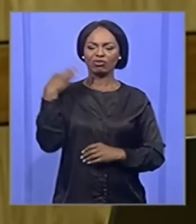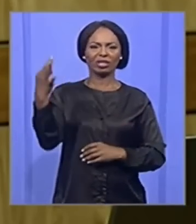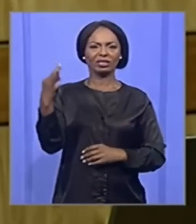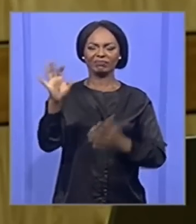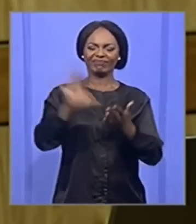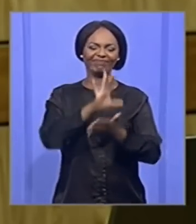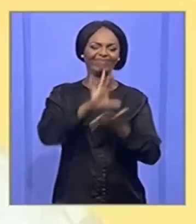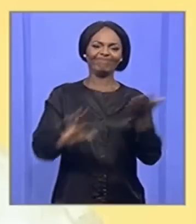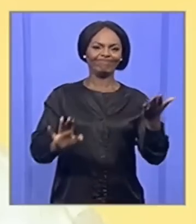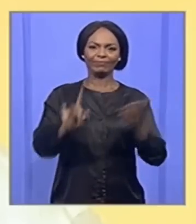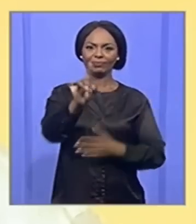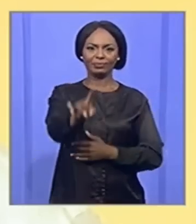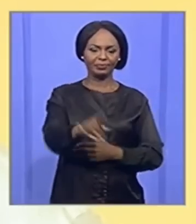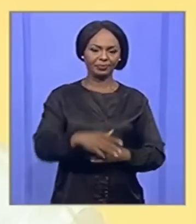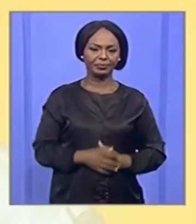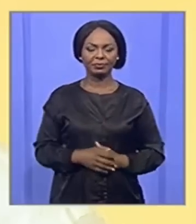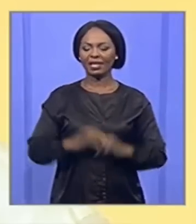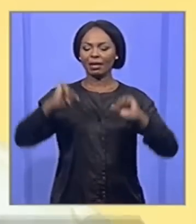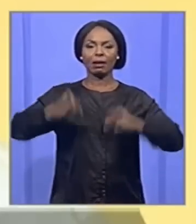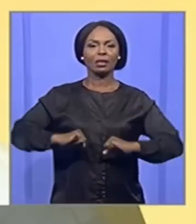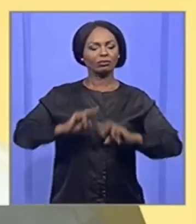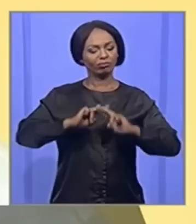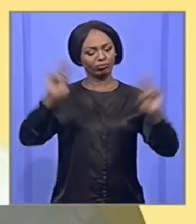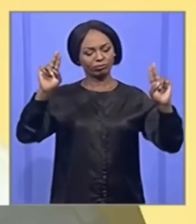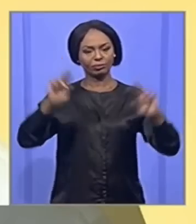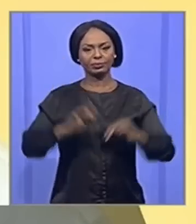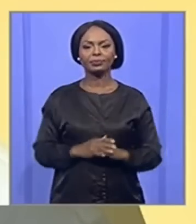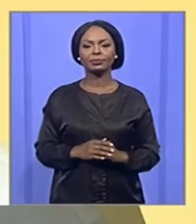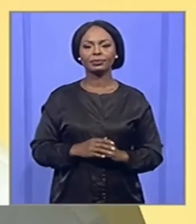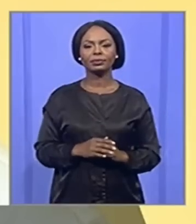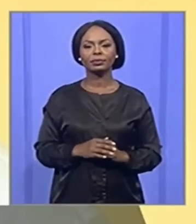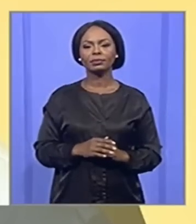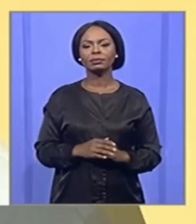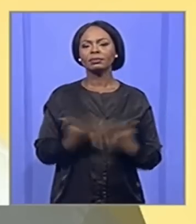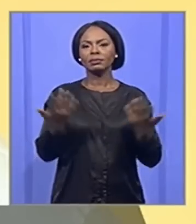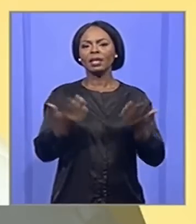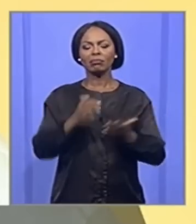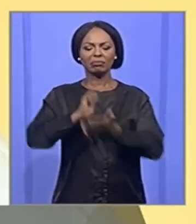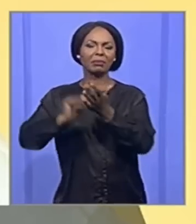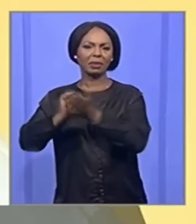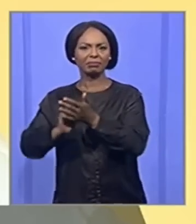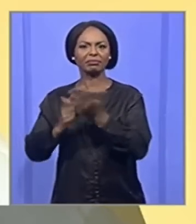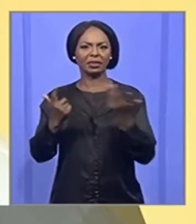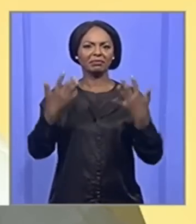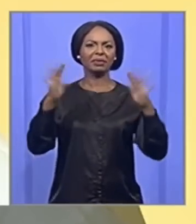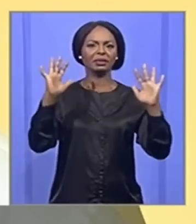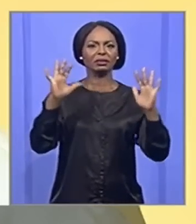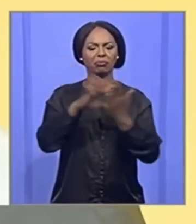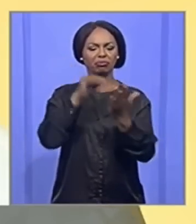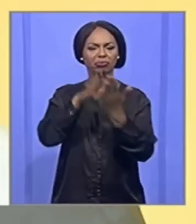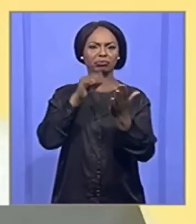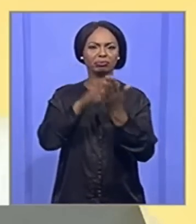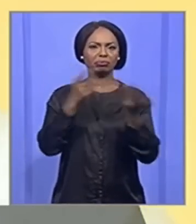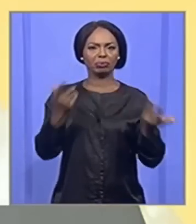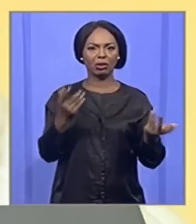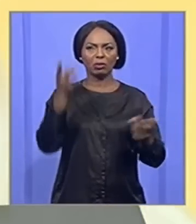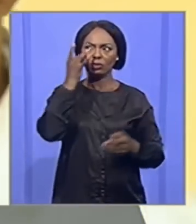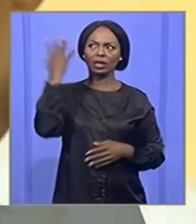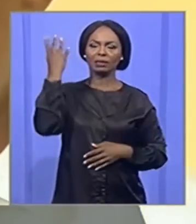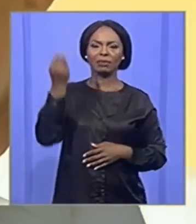dismissed. They have subscribers, millions of subscribers. They're going to pocket the money using